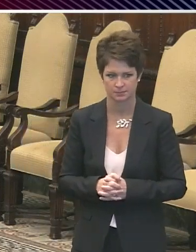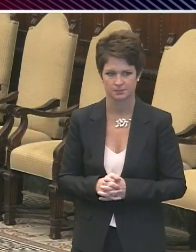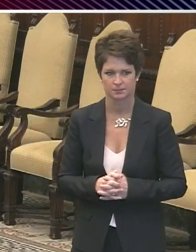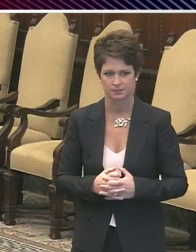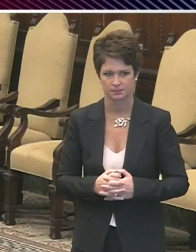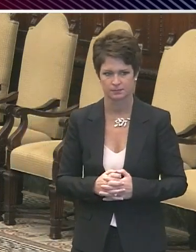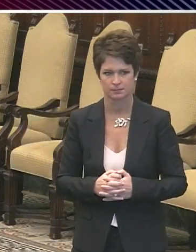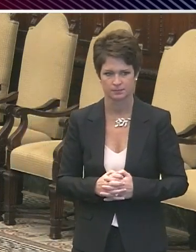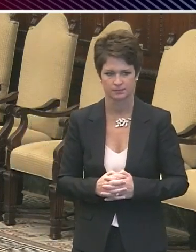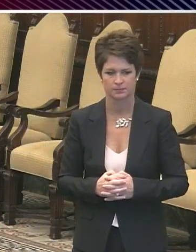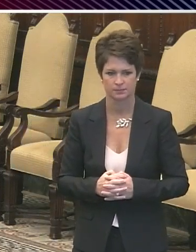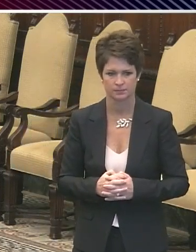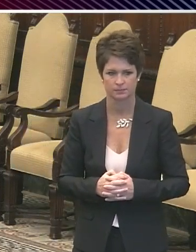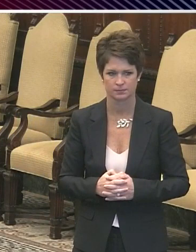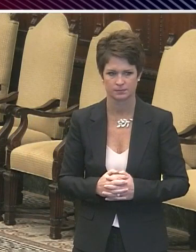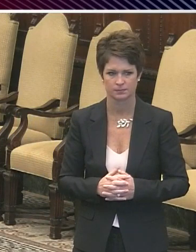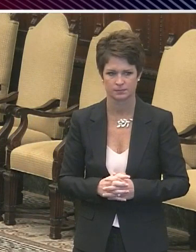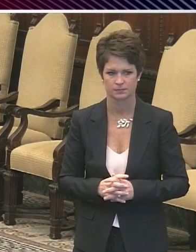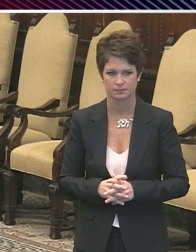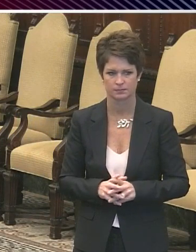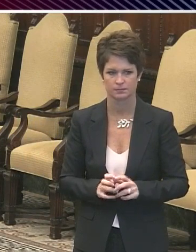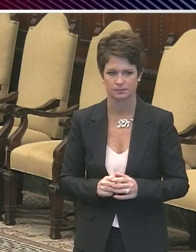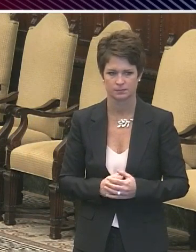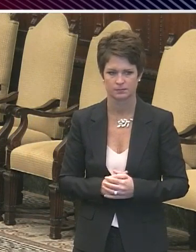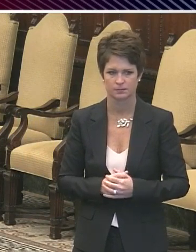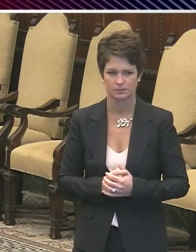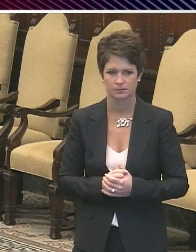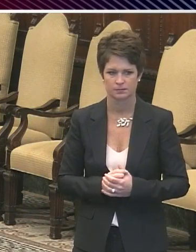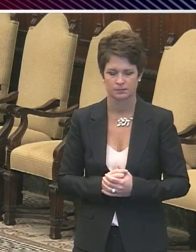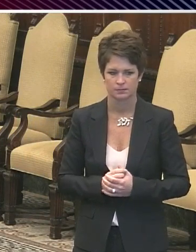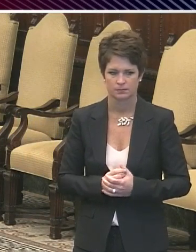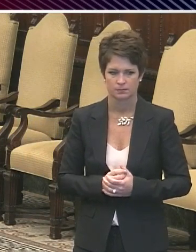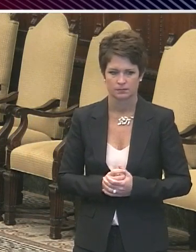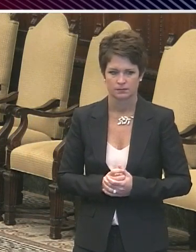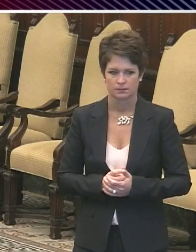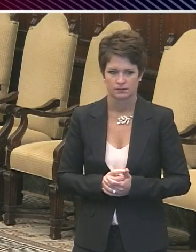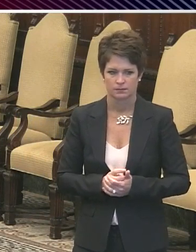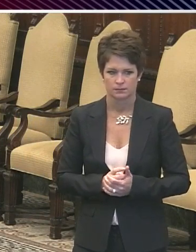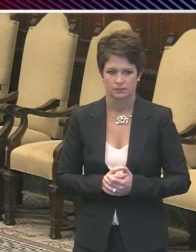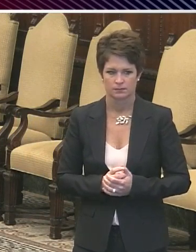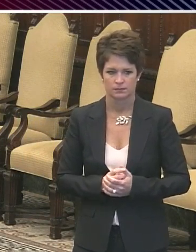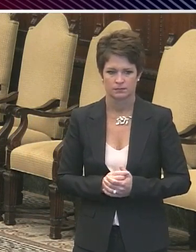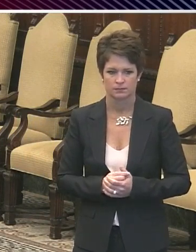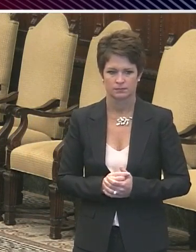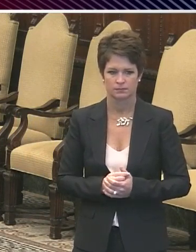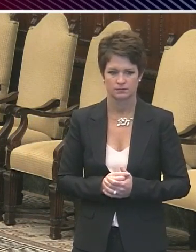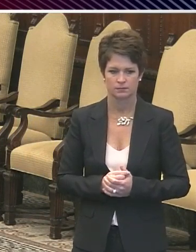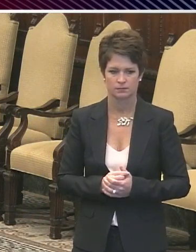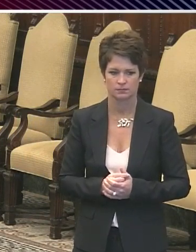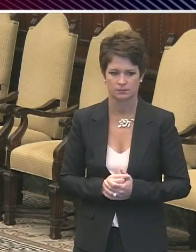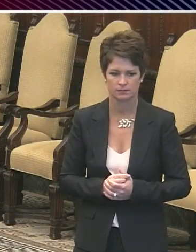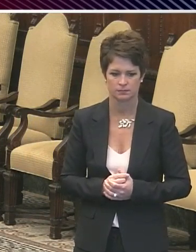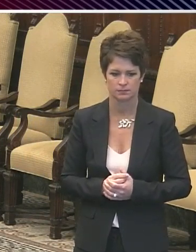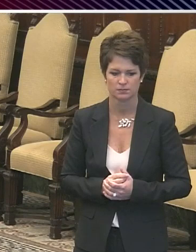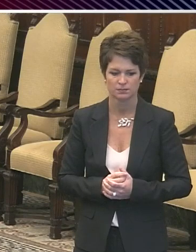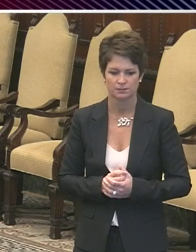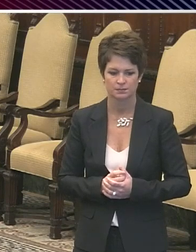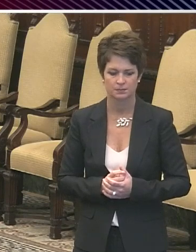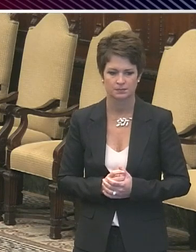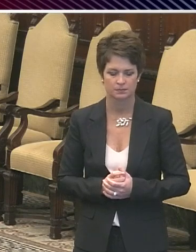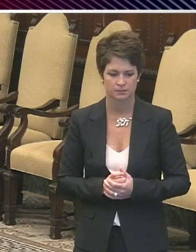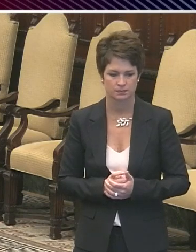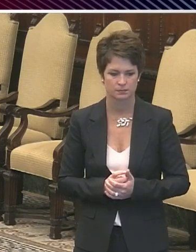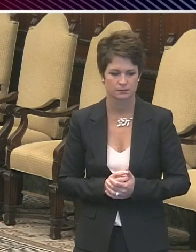alcaldías, perdón. Me refiero a esa carta directamente, que vendría siendo una solicitud de